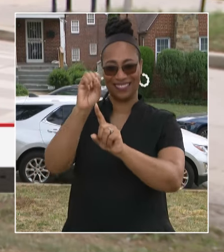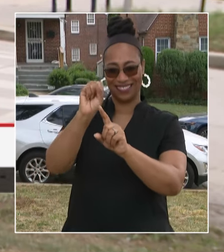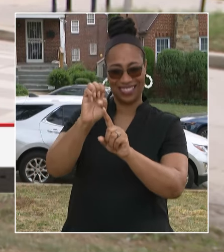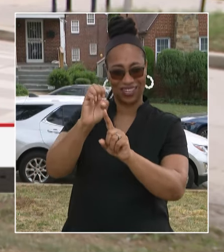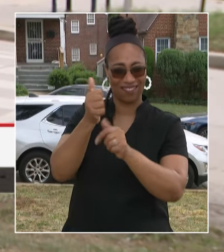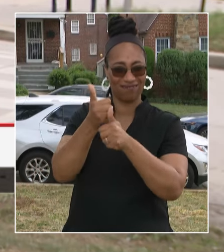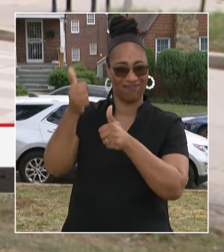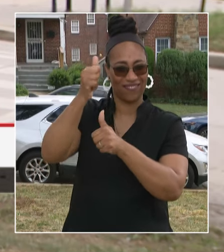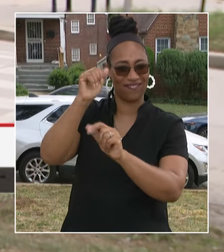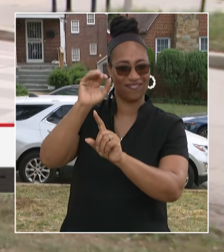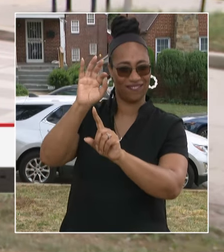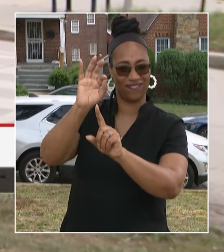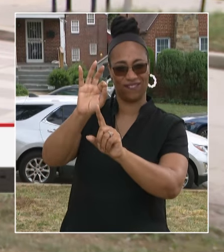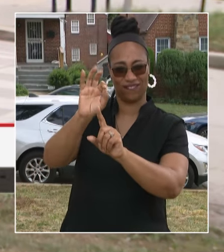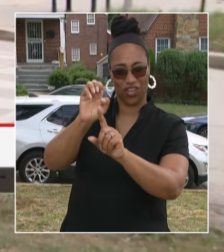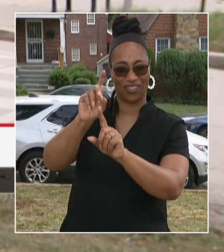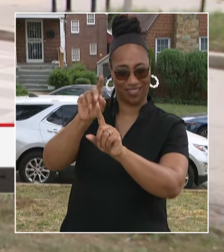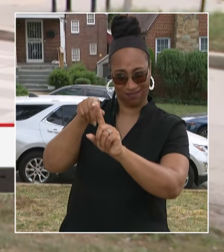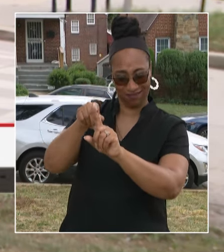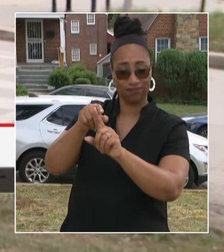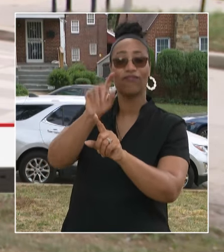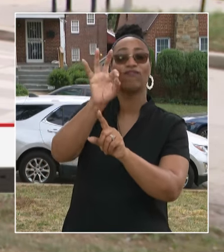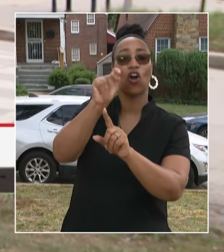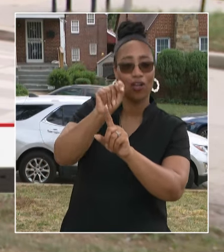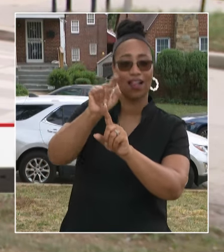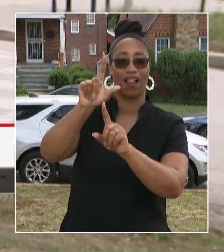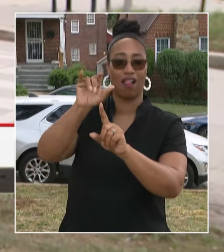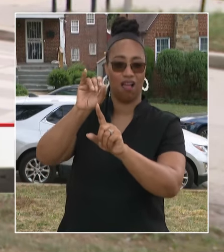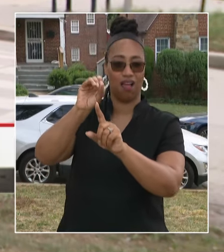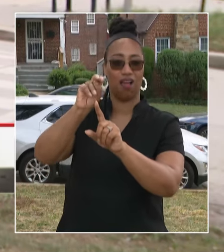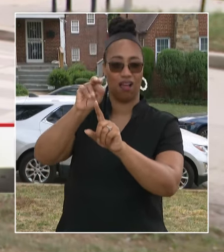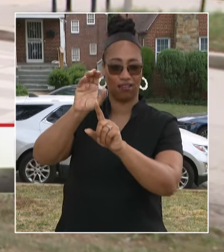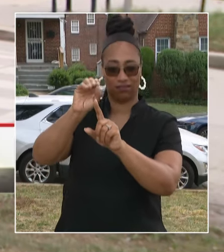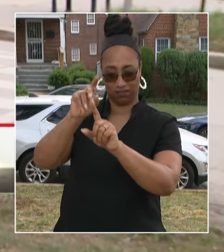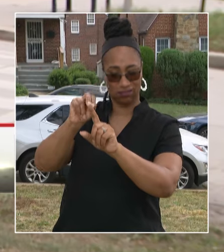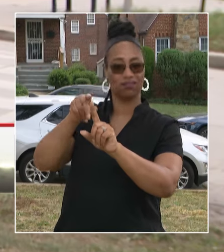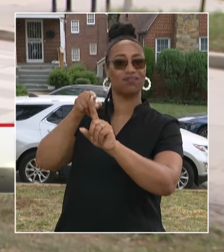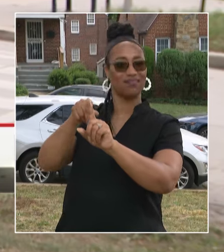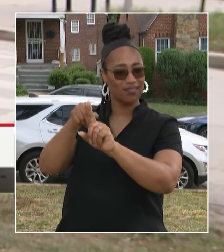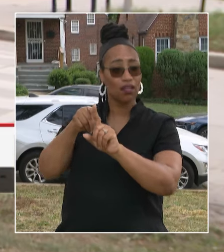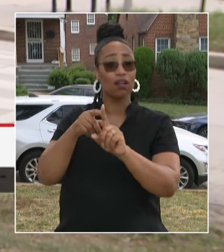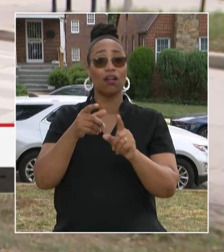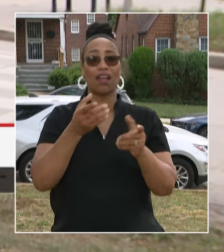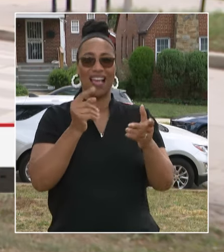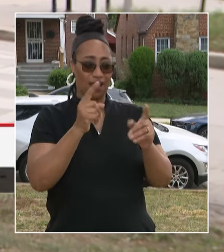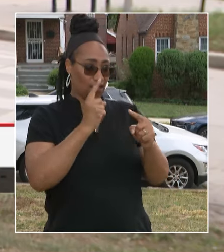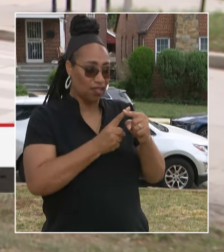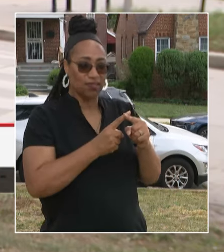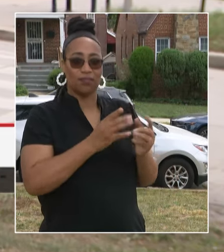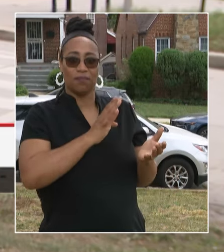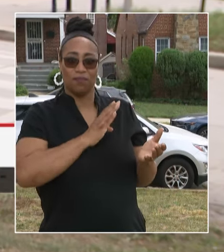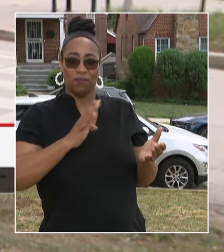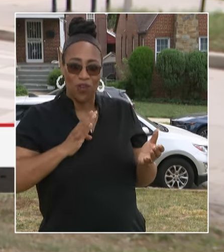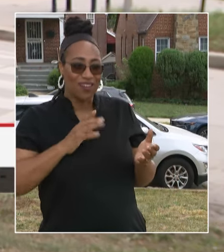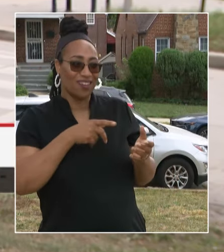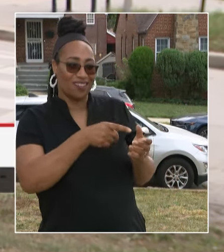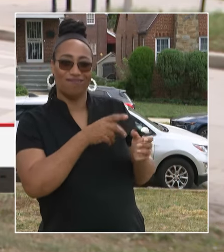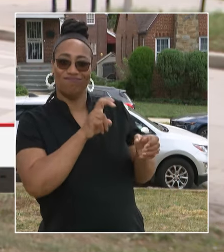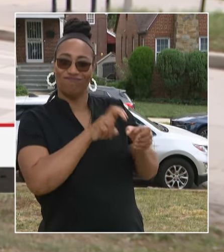Lincoln Foundation. He also served on the boards of the Kidney Foundation, the American Heart Association, the